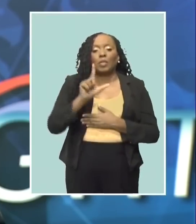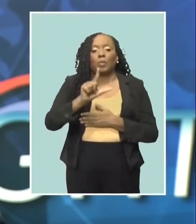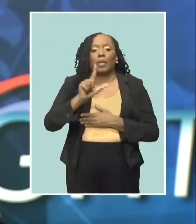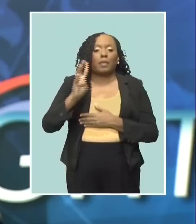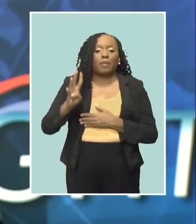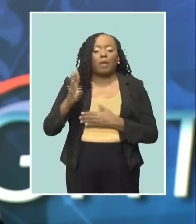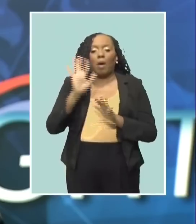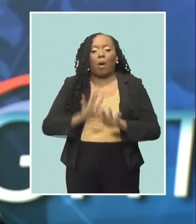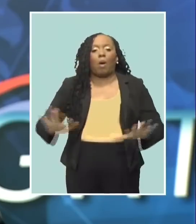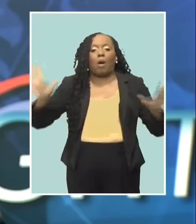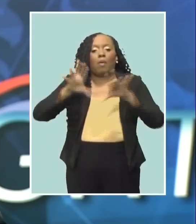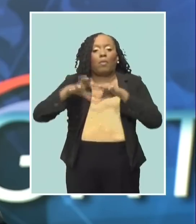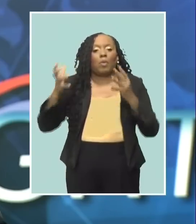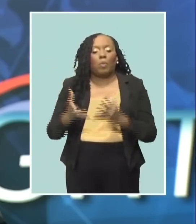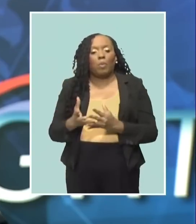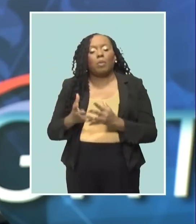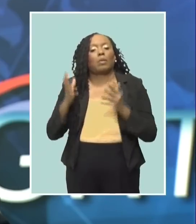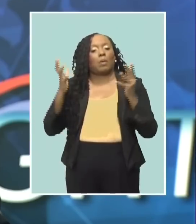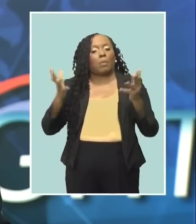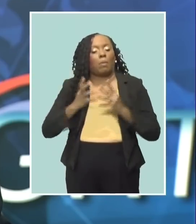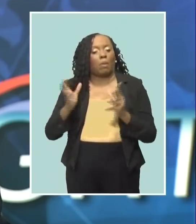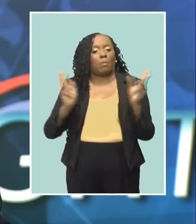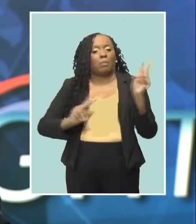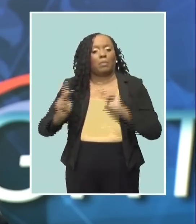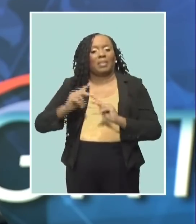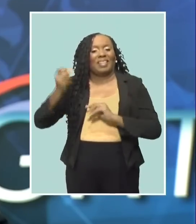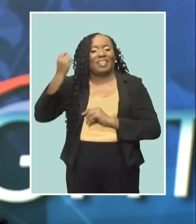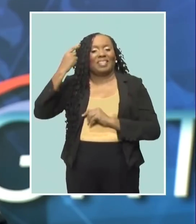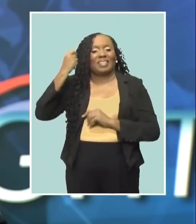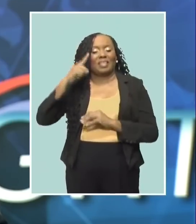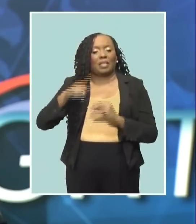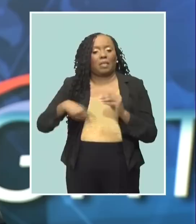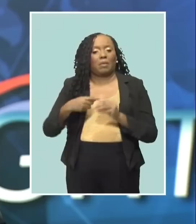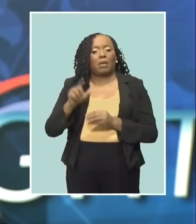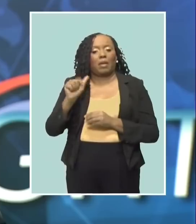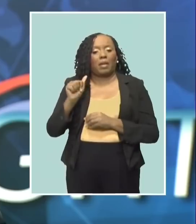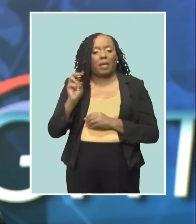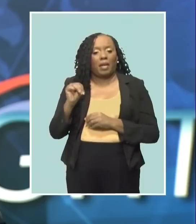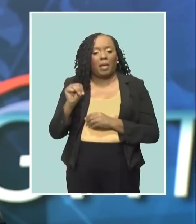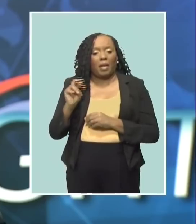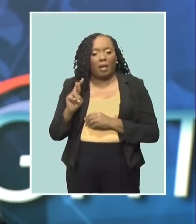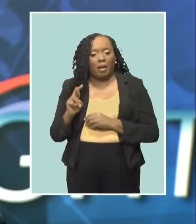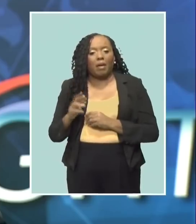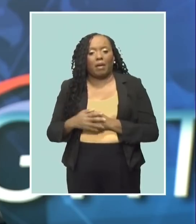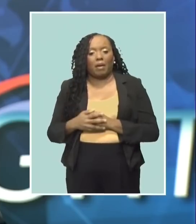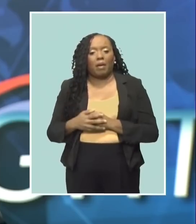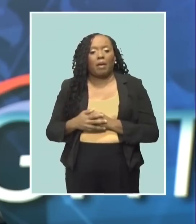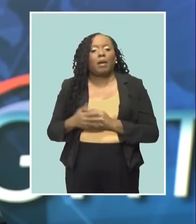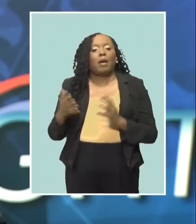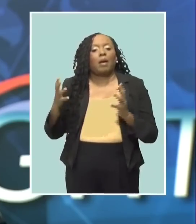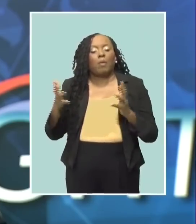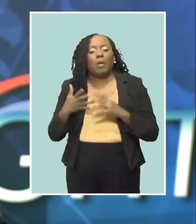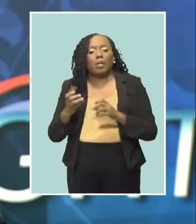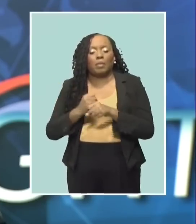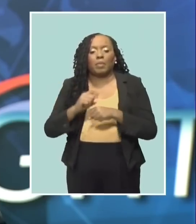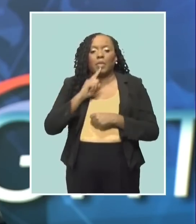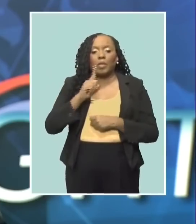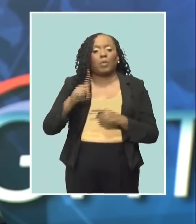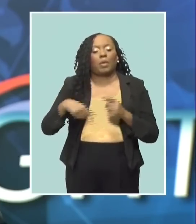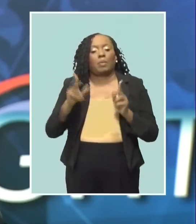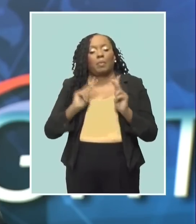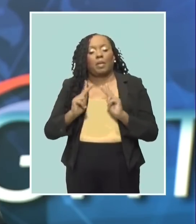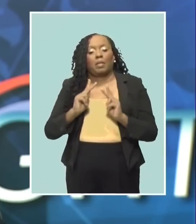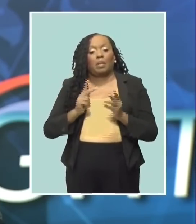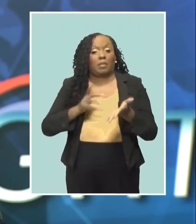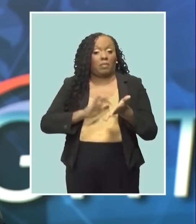awareness and understanding of AMR and promote best practices among stakeholders to reduce the emergence and spread of